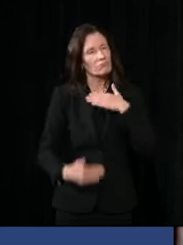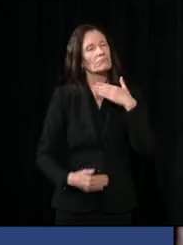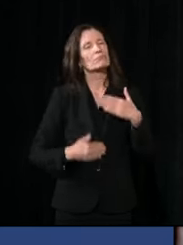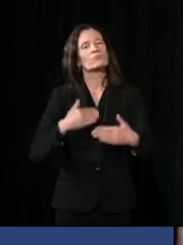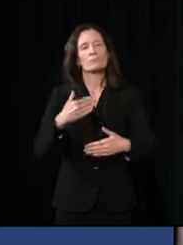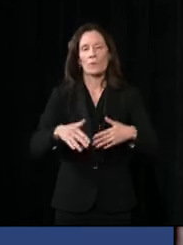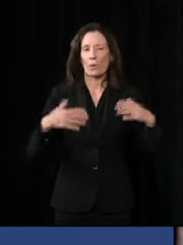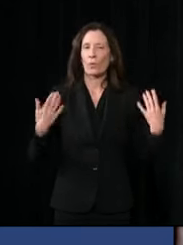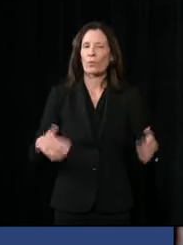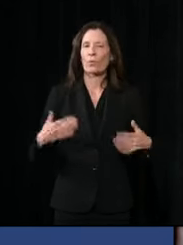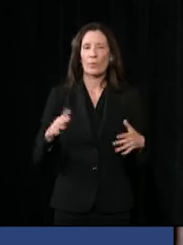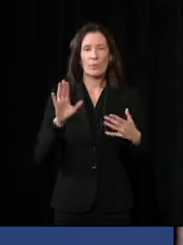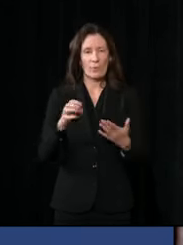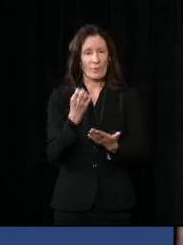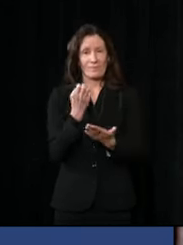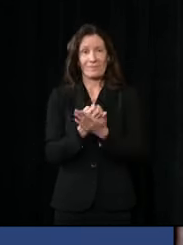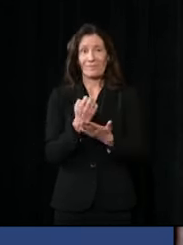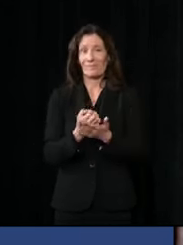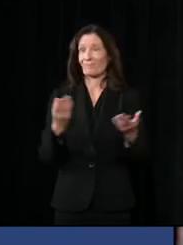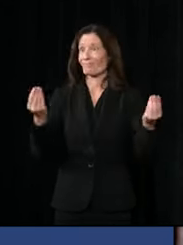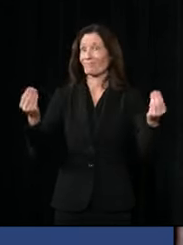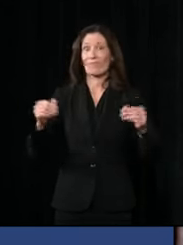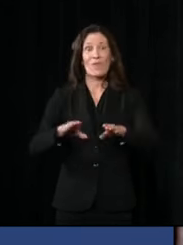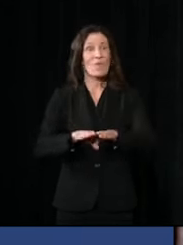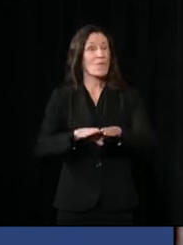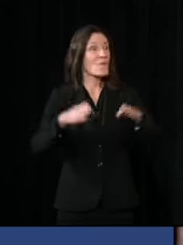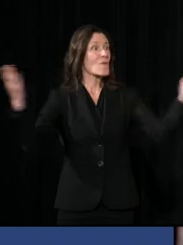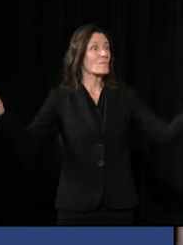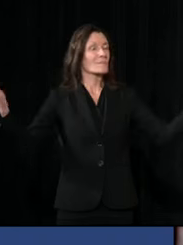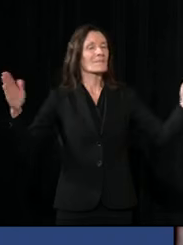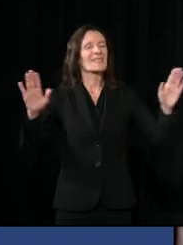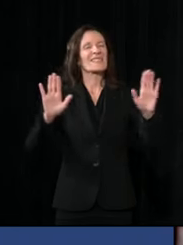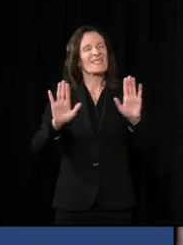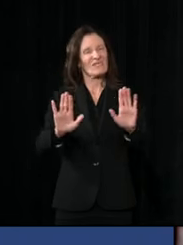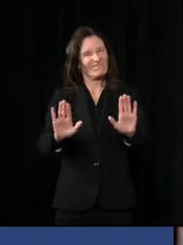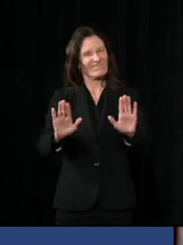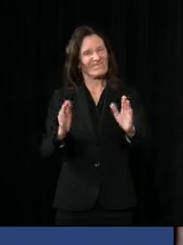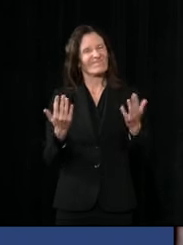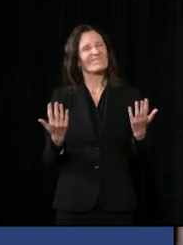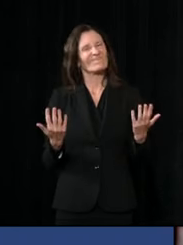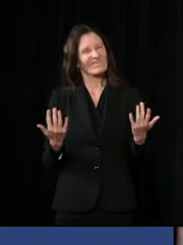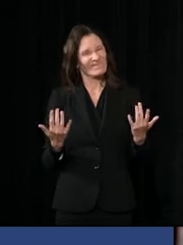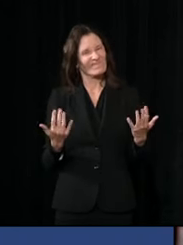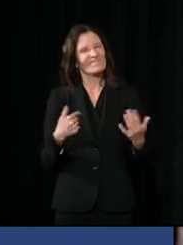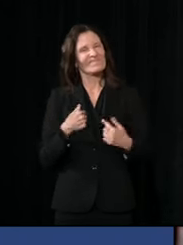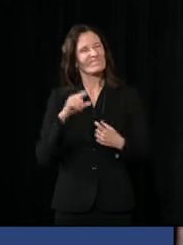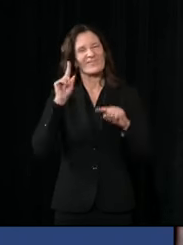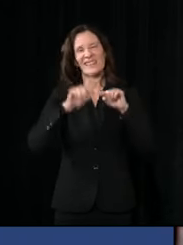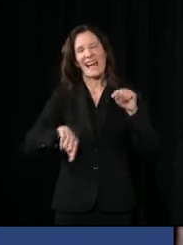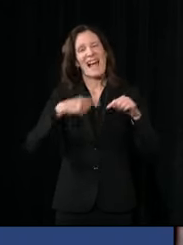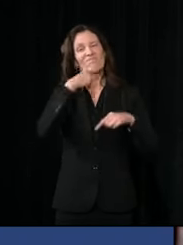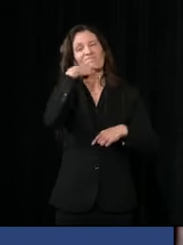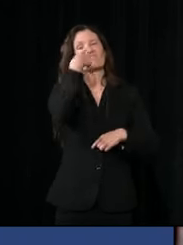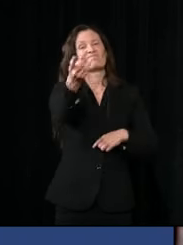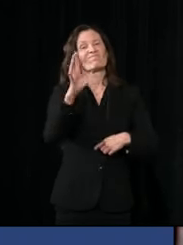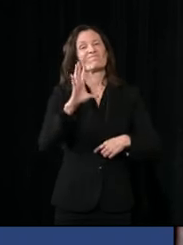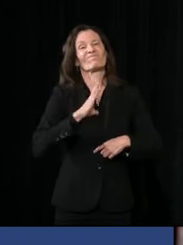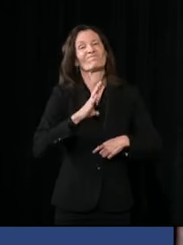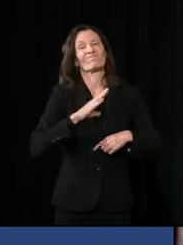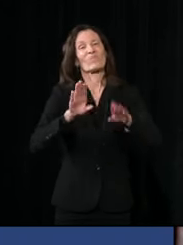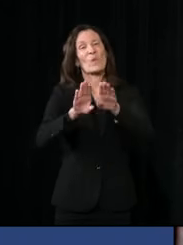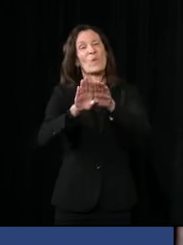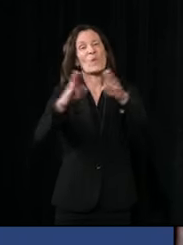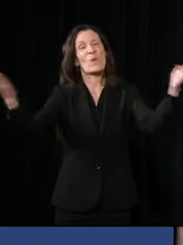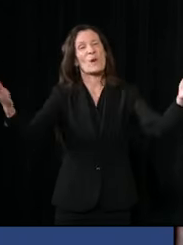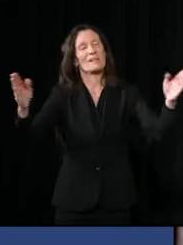or reducing our flexibility to respond, it's only going to prolong this crisis. So let's focus on things that are productive